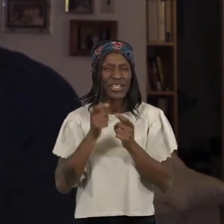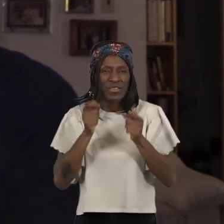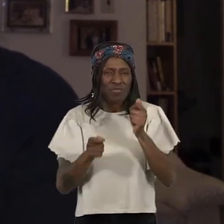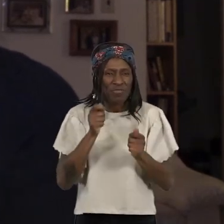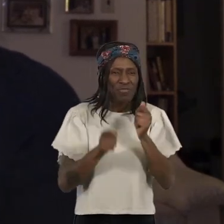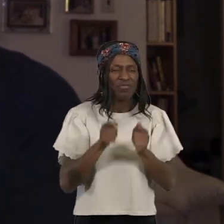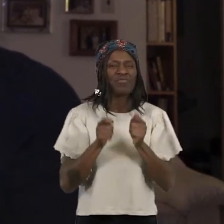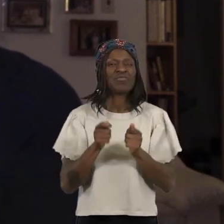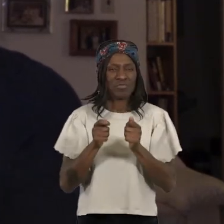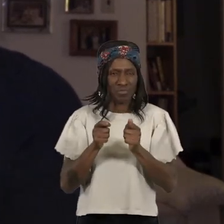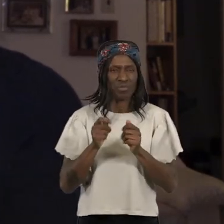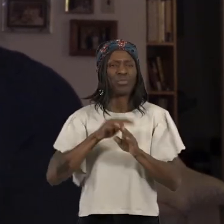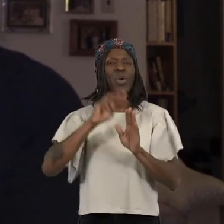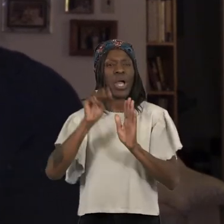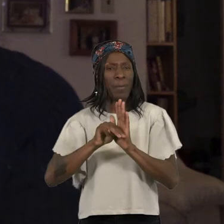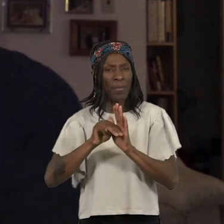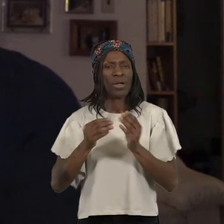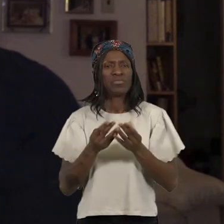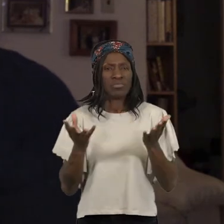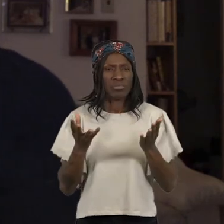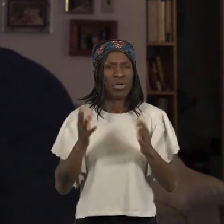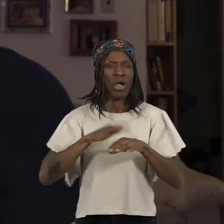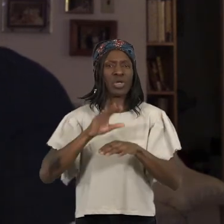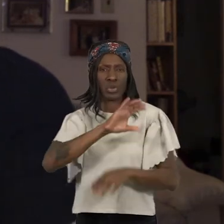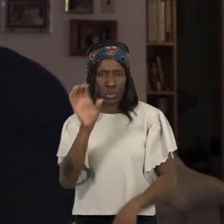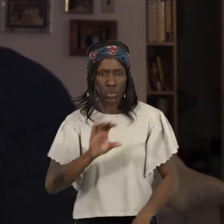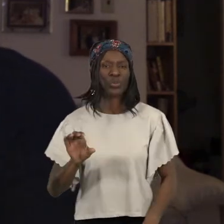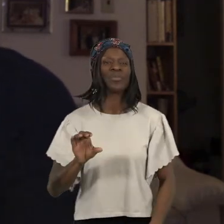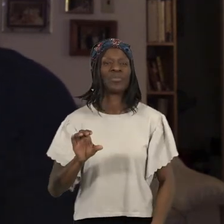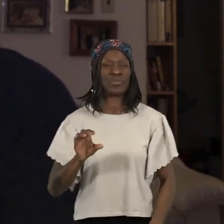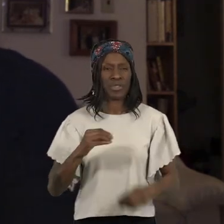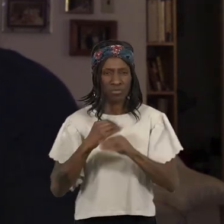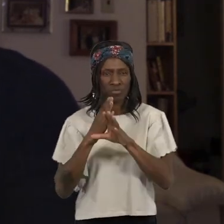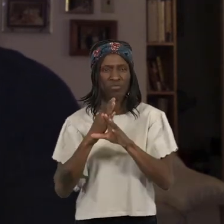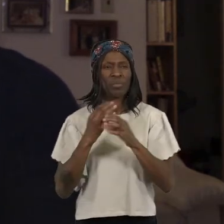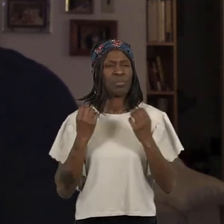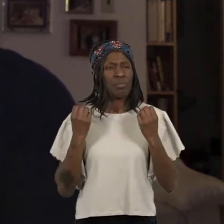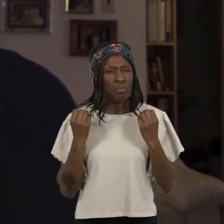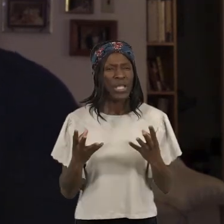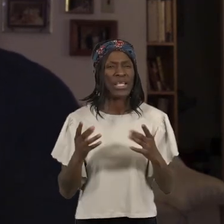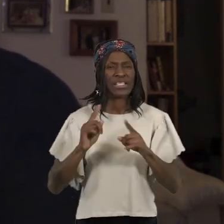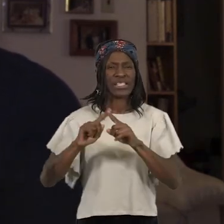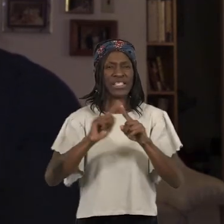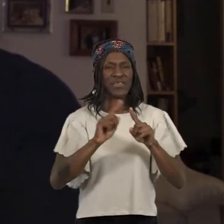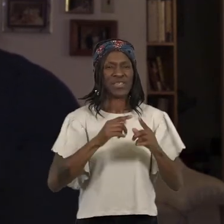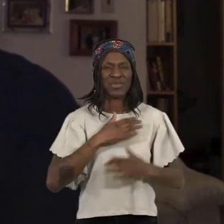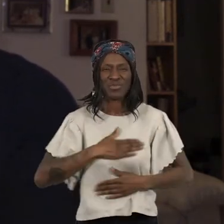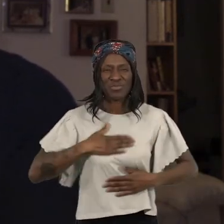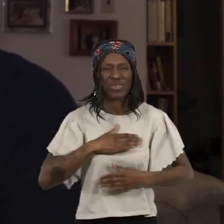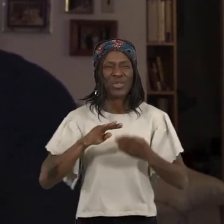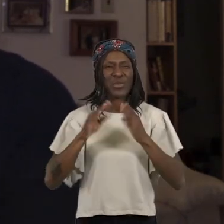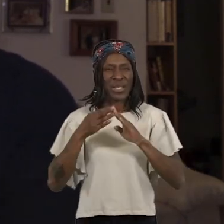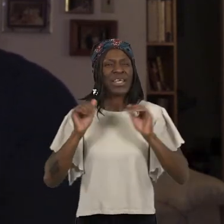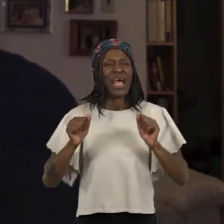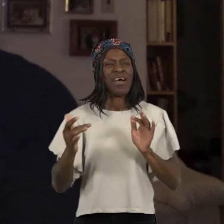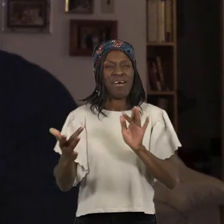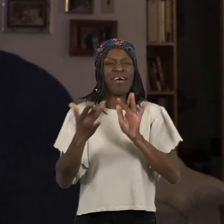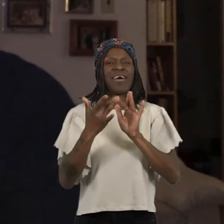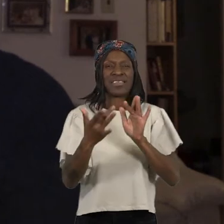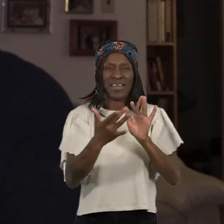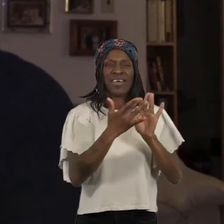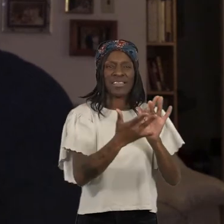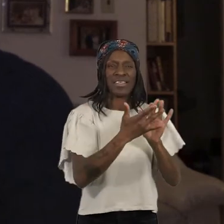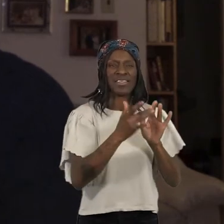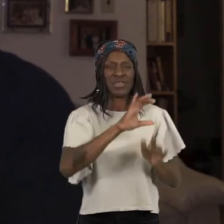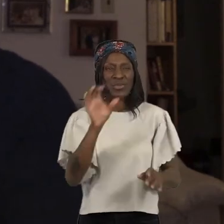team continued to adapt the educational program for delivery over Zoom. Many of the existing recreational community was able to